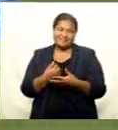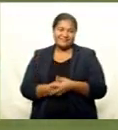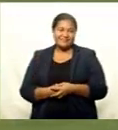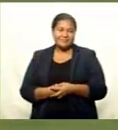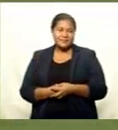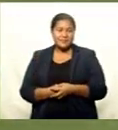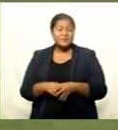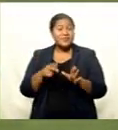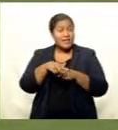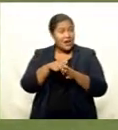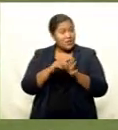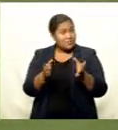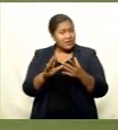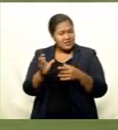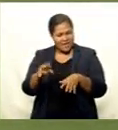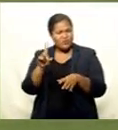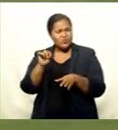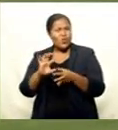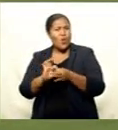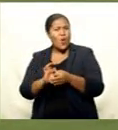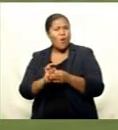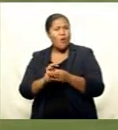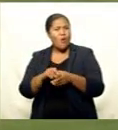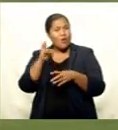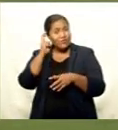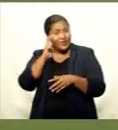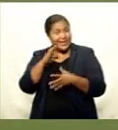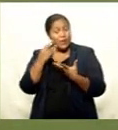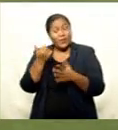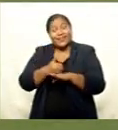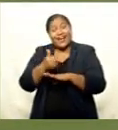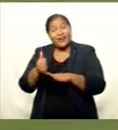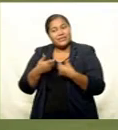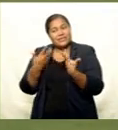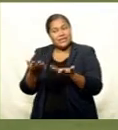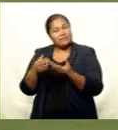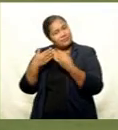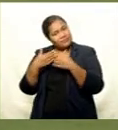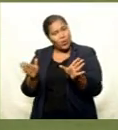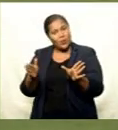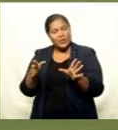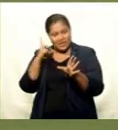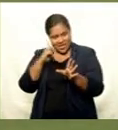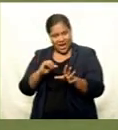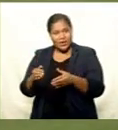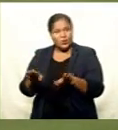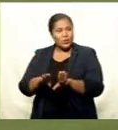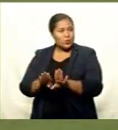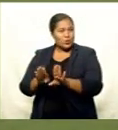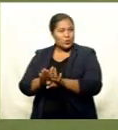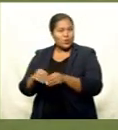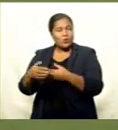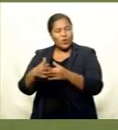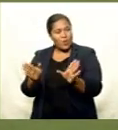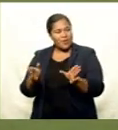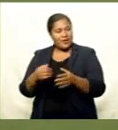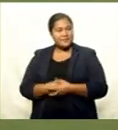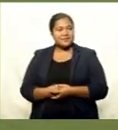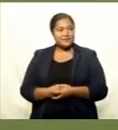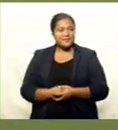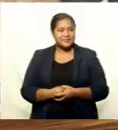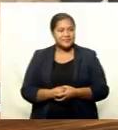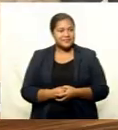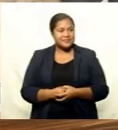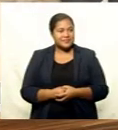Nandrunga players are doing their own training until the government gives the green light for the ease of physical distancing requirements. Talia Materakula,